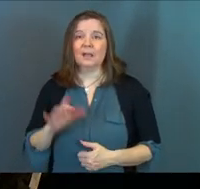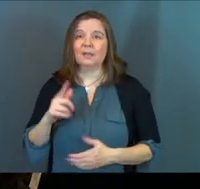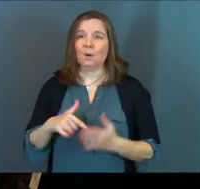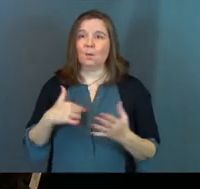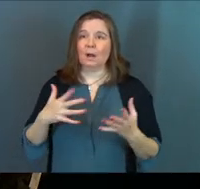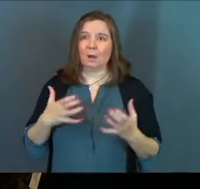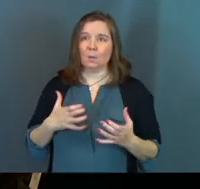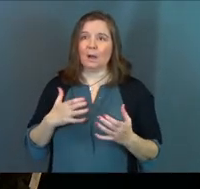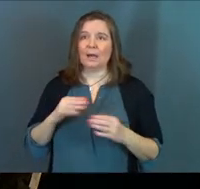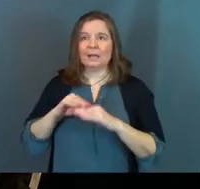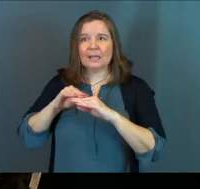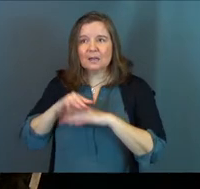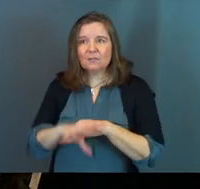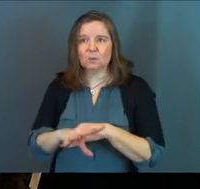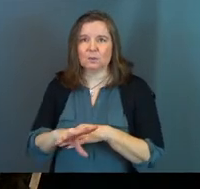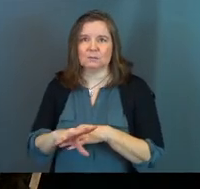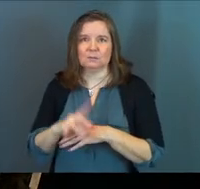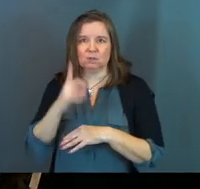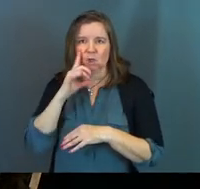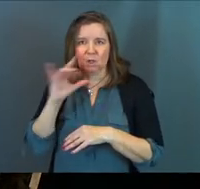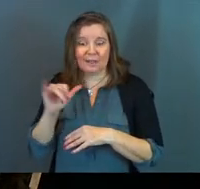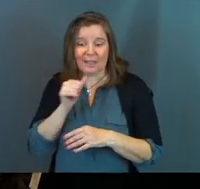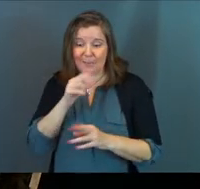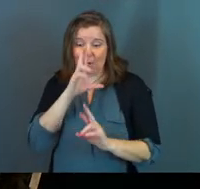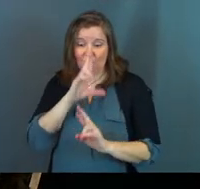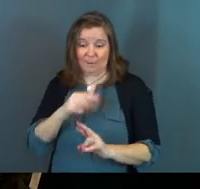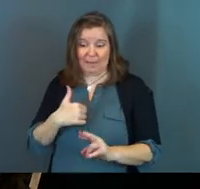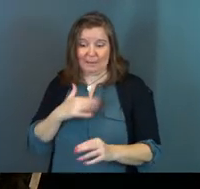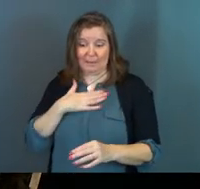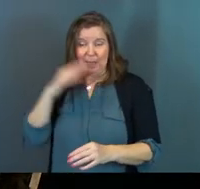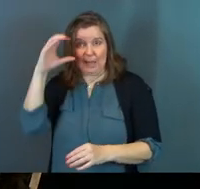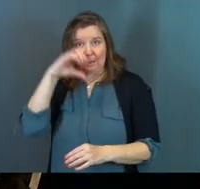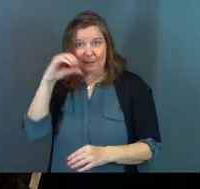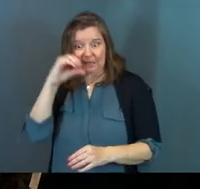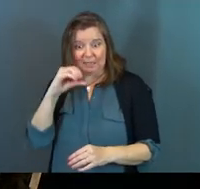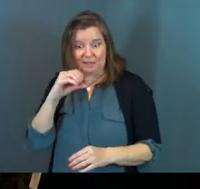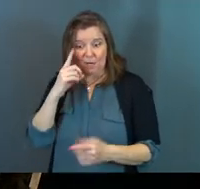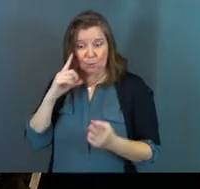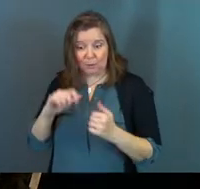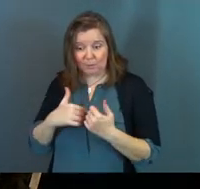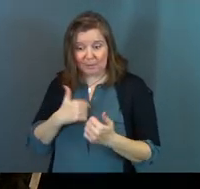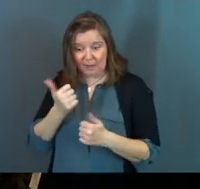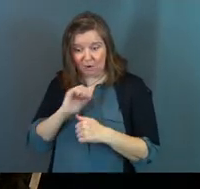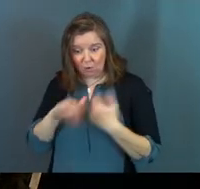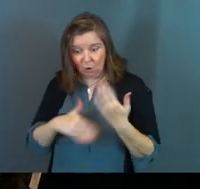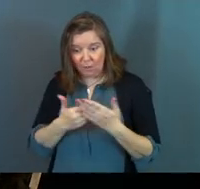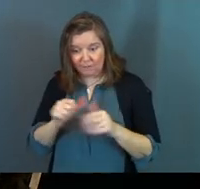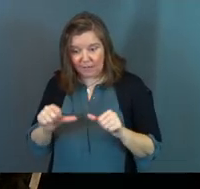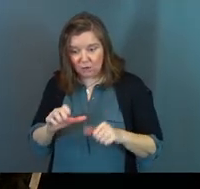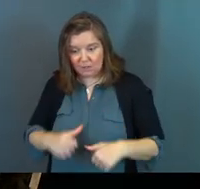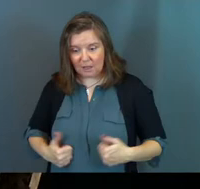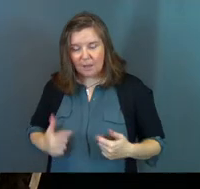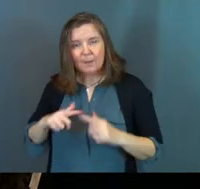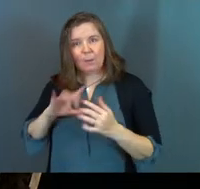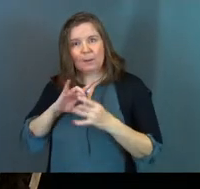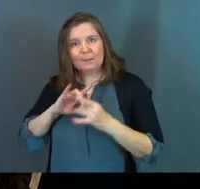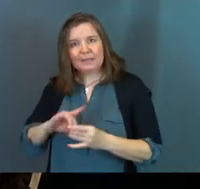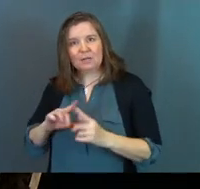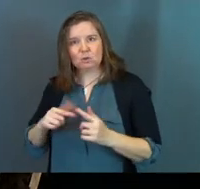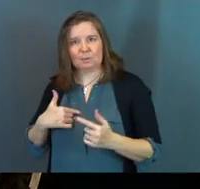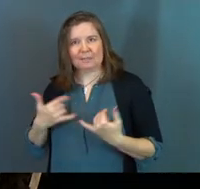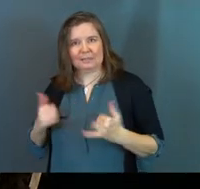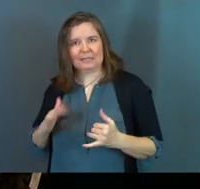That's what I want influence to be. They may not respect me, in my opinion, in every single area of their life, but I want them to be connected